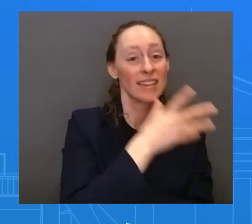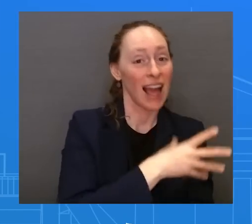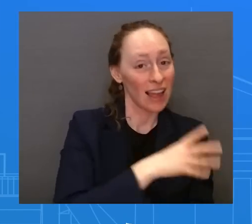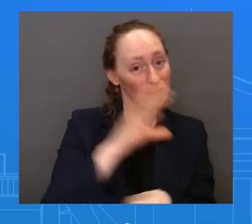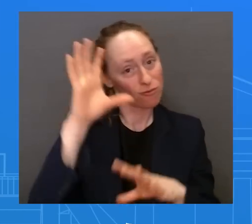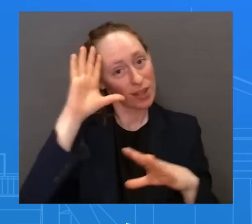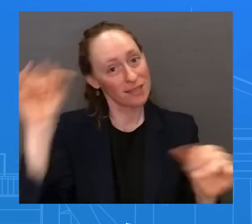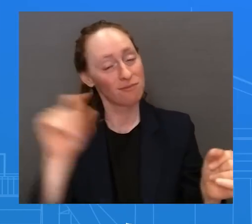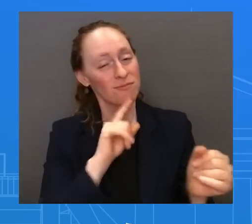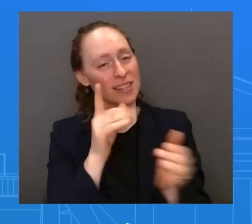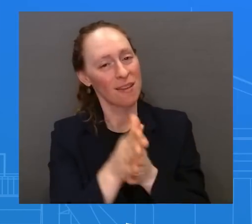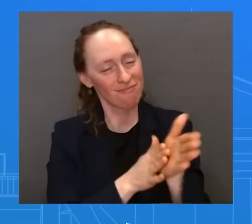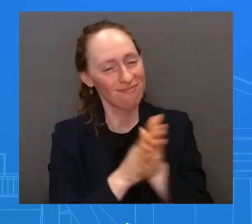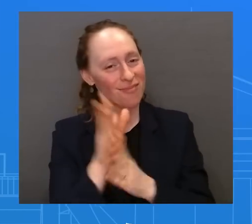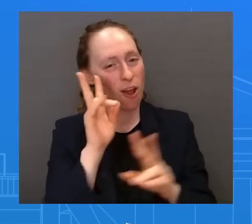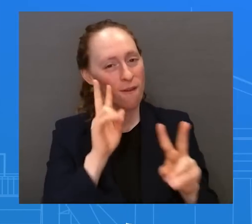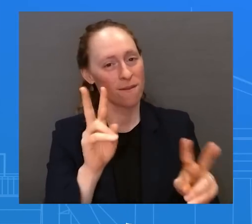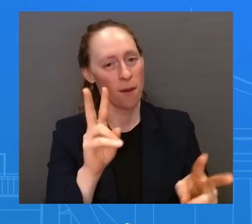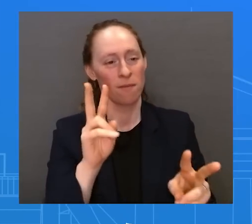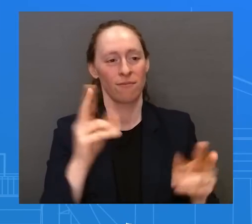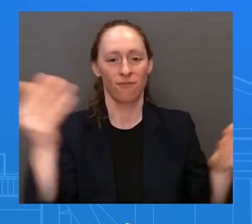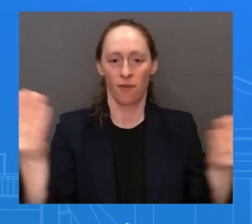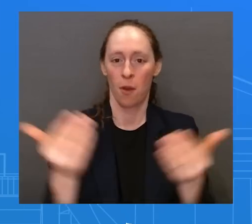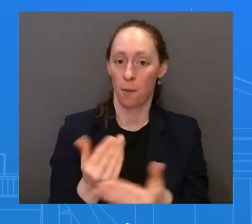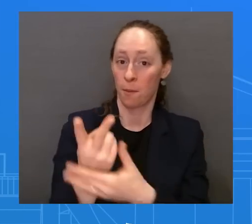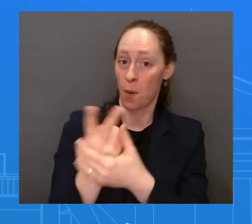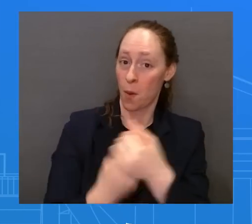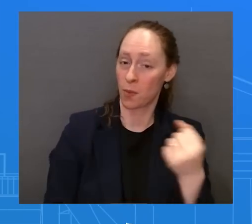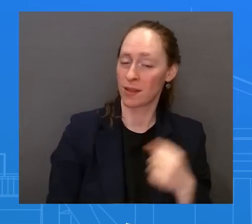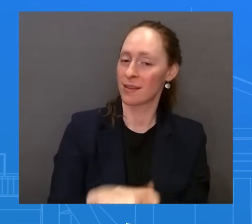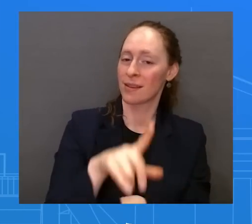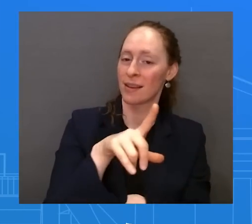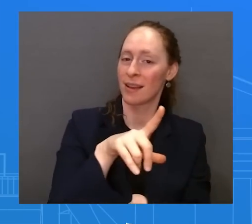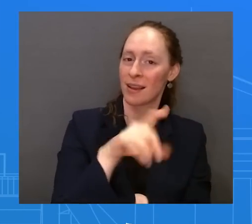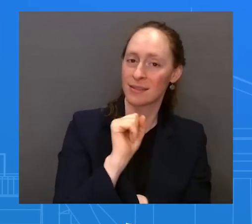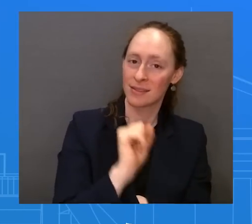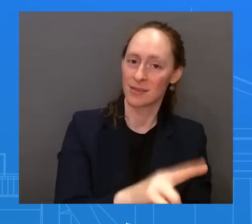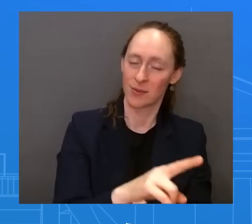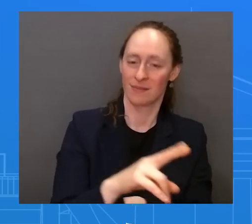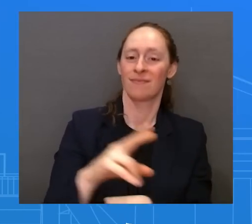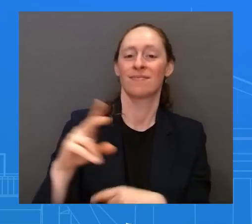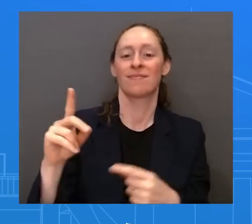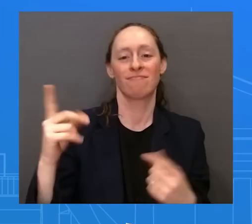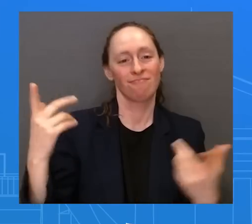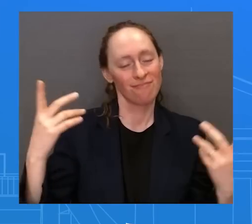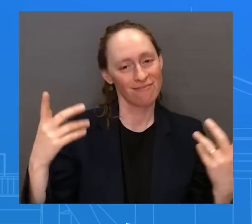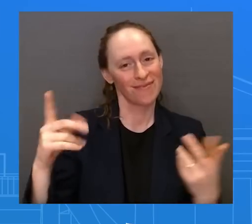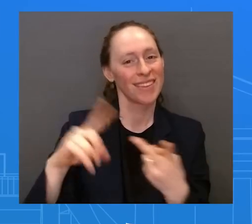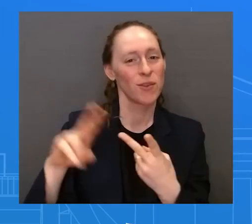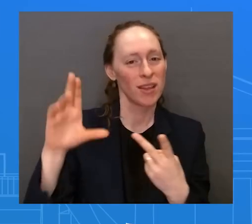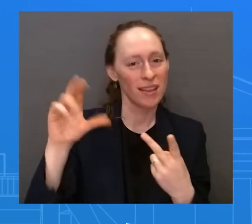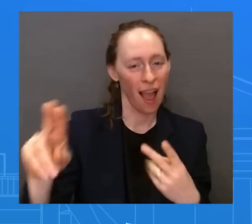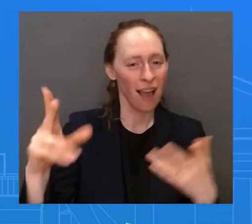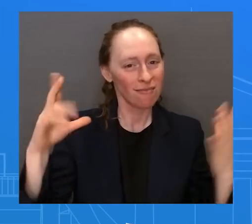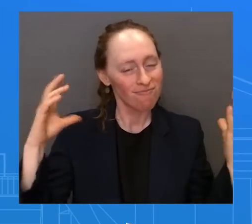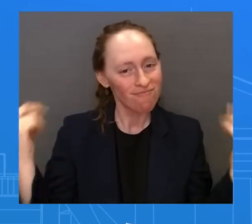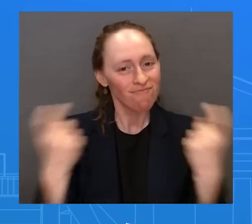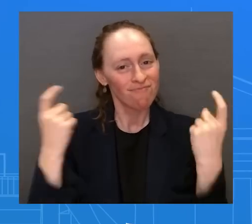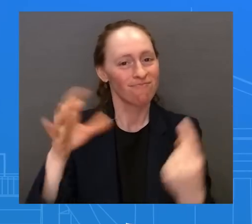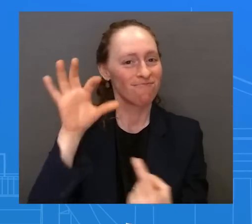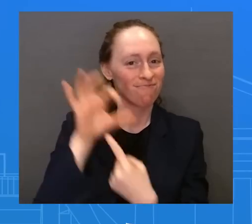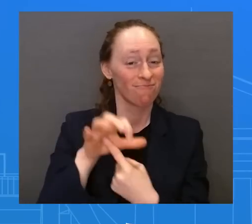LSU LSU Tigers here to celebrate them to celebrate them as Championship Champions to celebrate their history